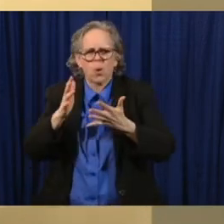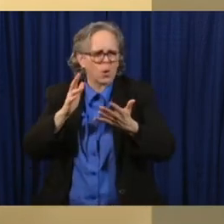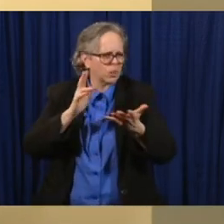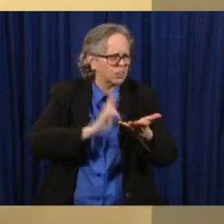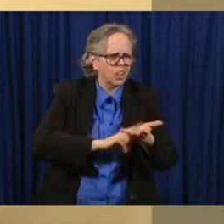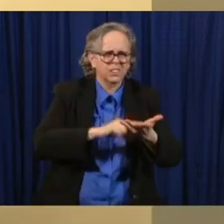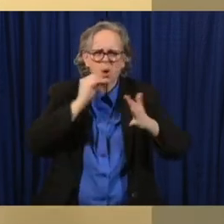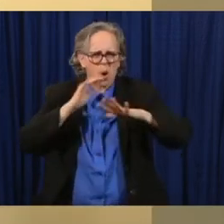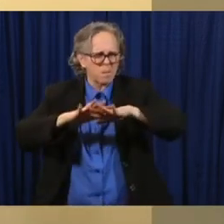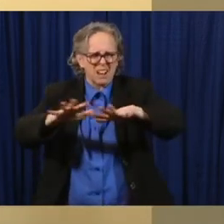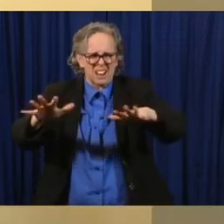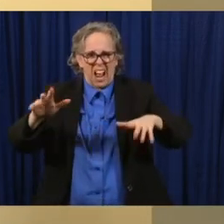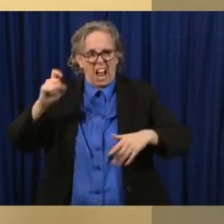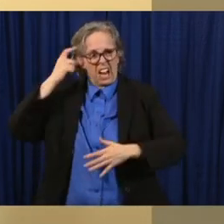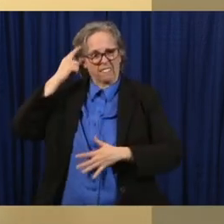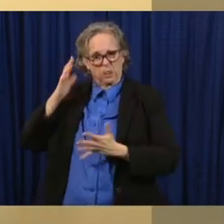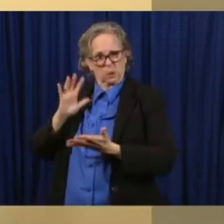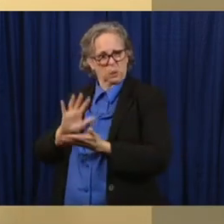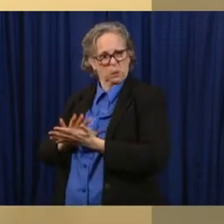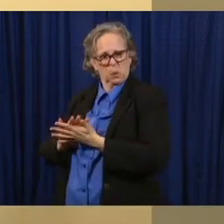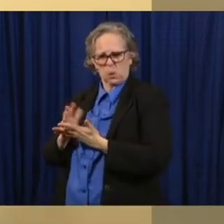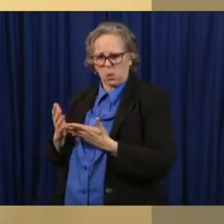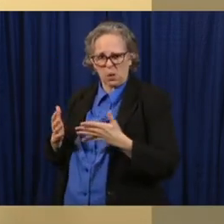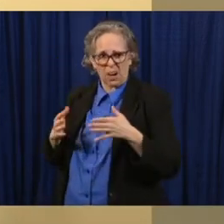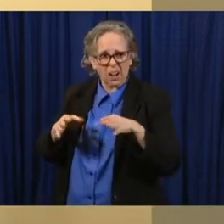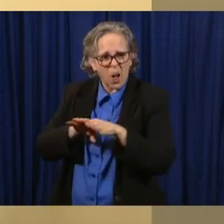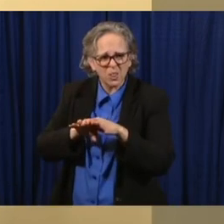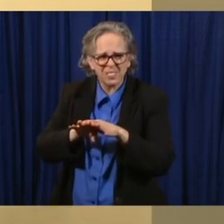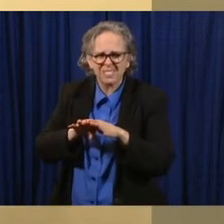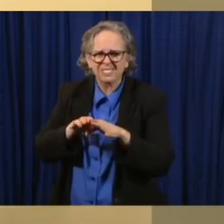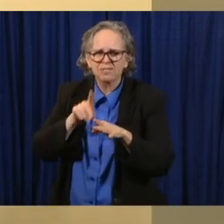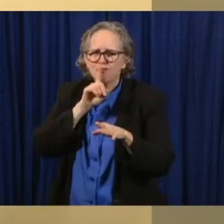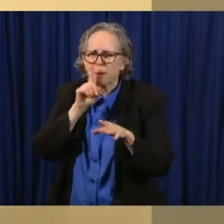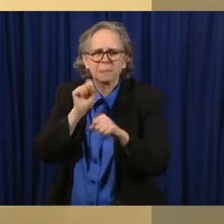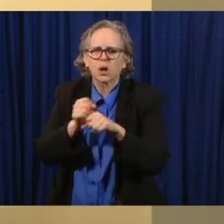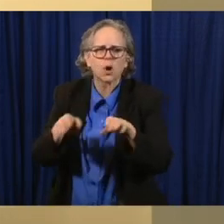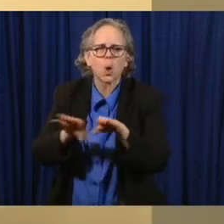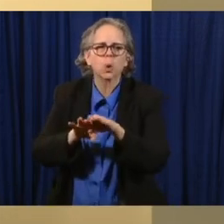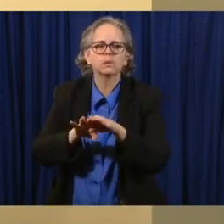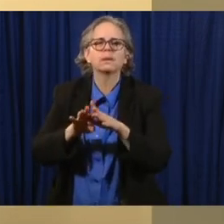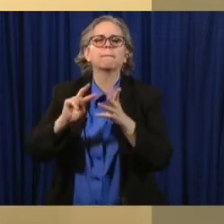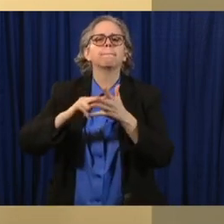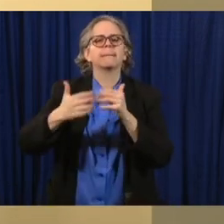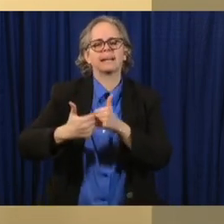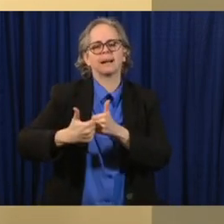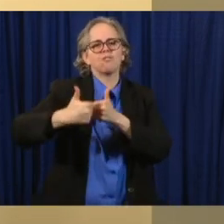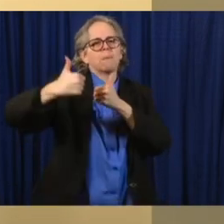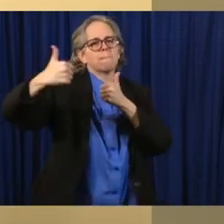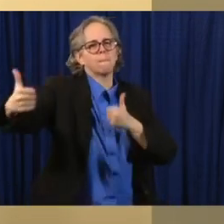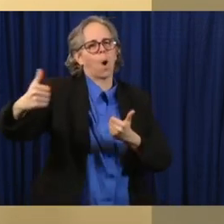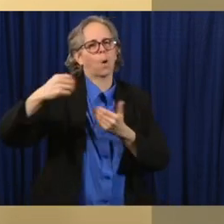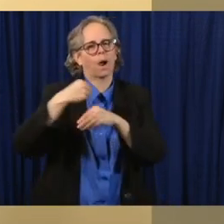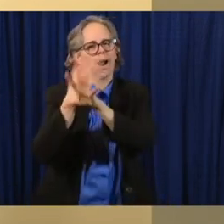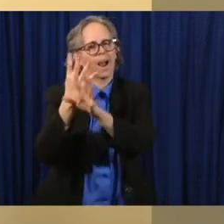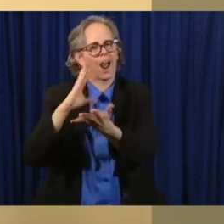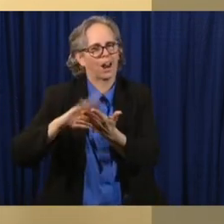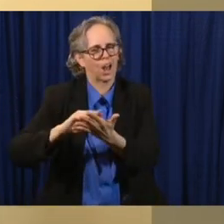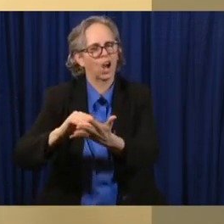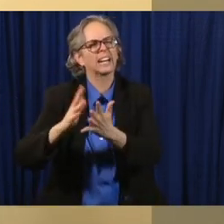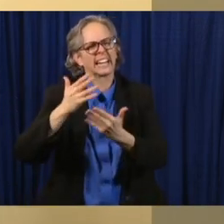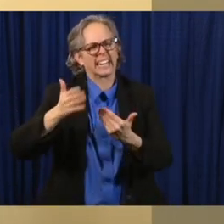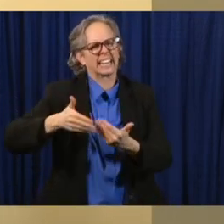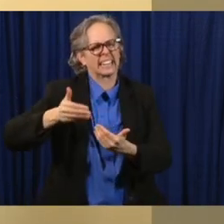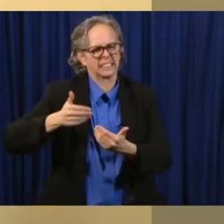They're still working through the end of the year. But we're all working behind the scenes. In schools, we're working on new ways to do schools.